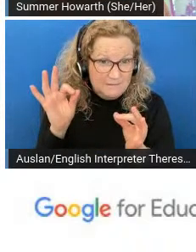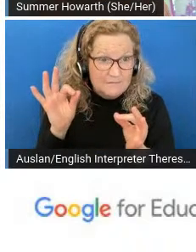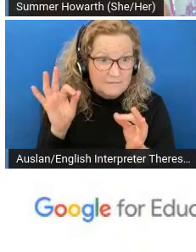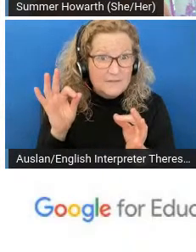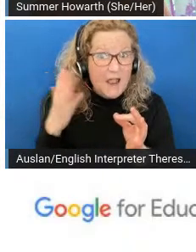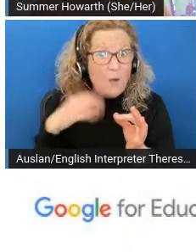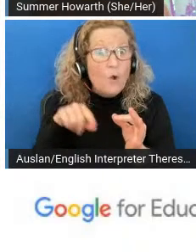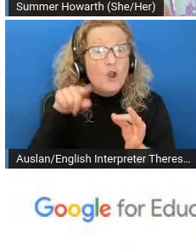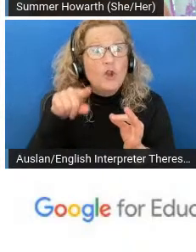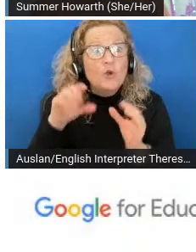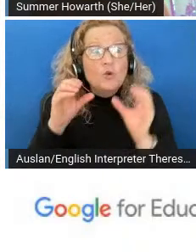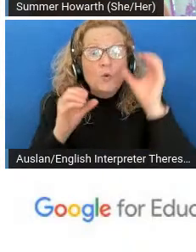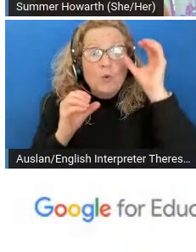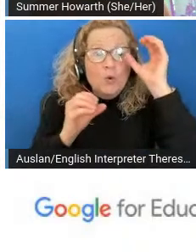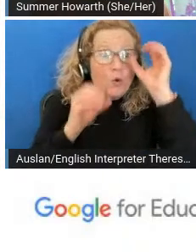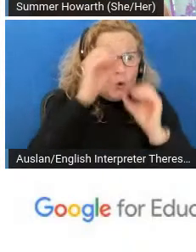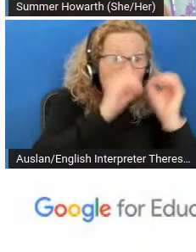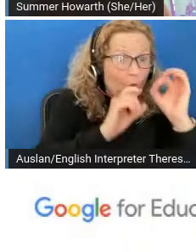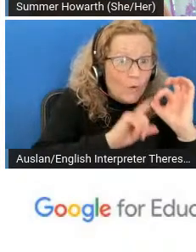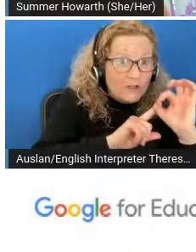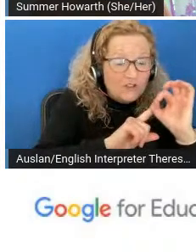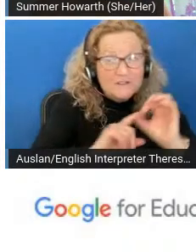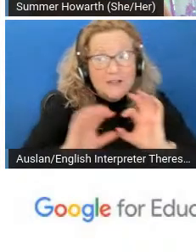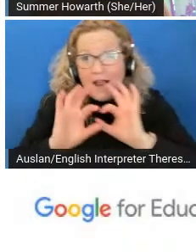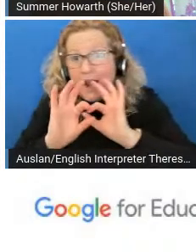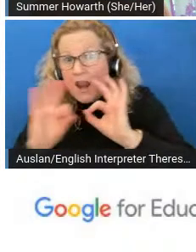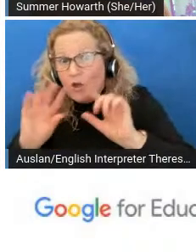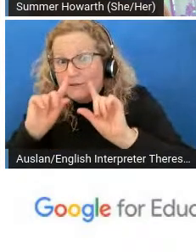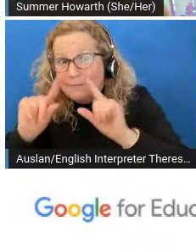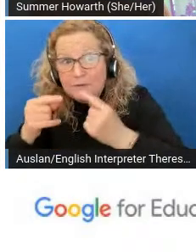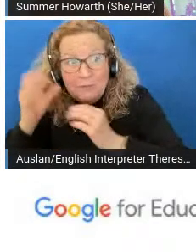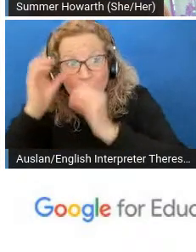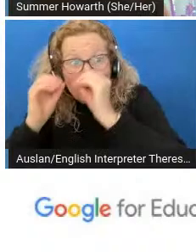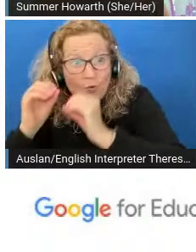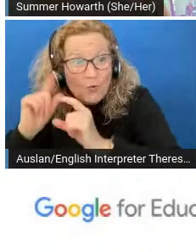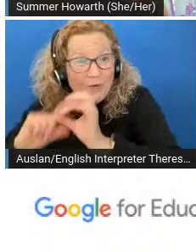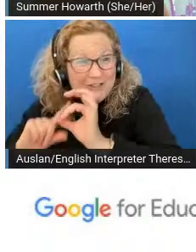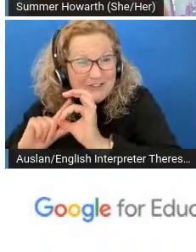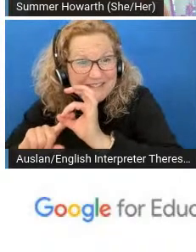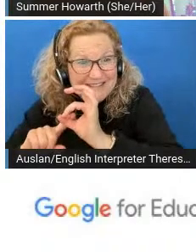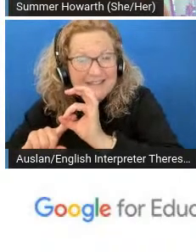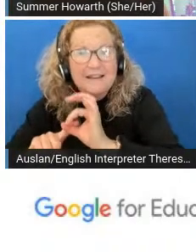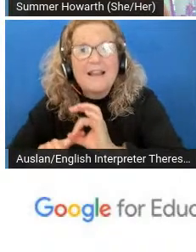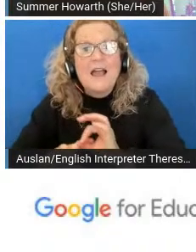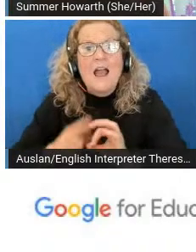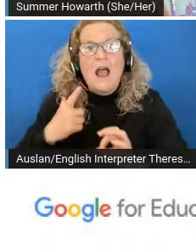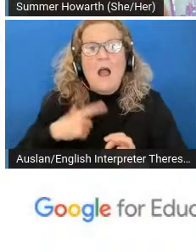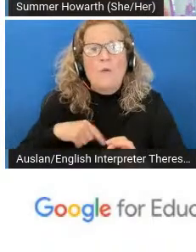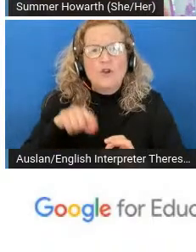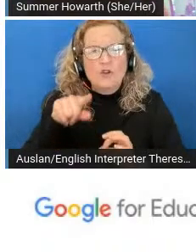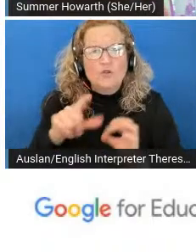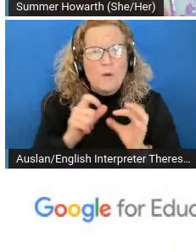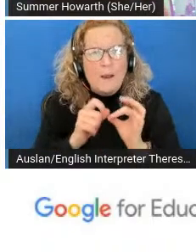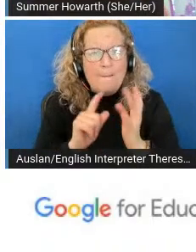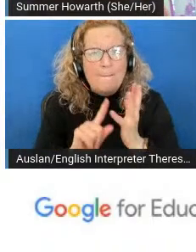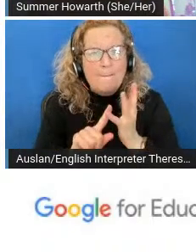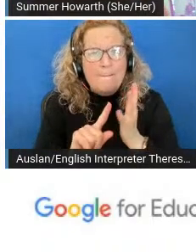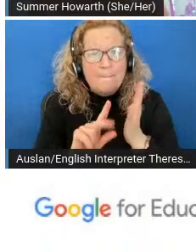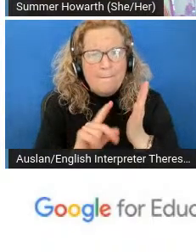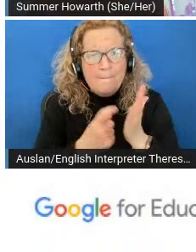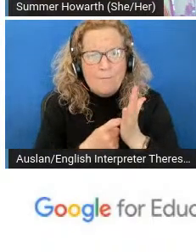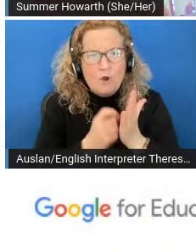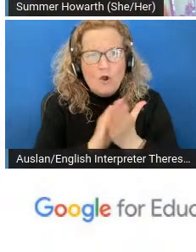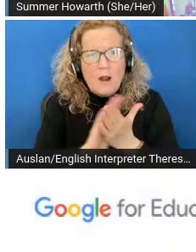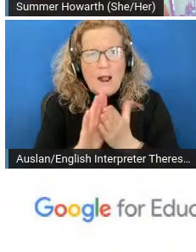do some Googleable and unGoogleable questions. Mm-hmm. I also want you to look for Banpur railway station on the